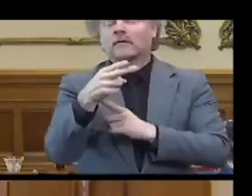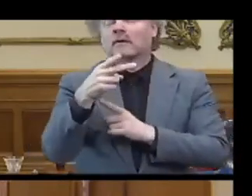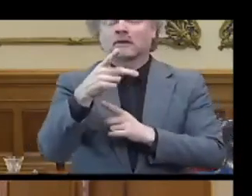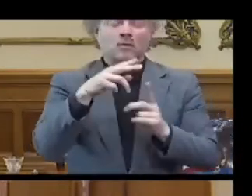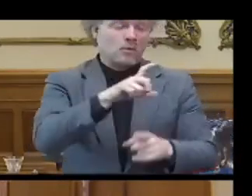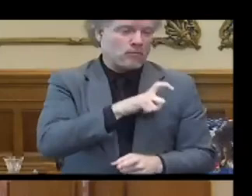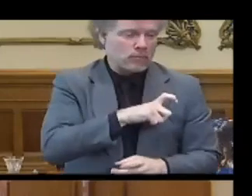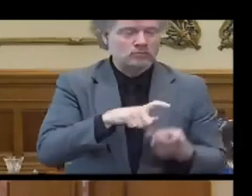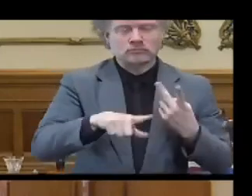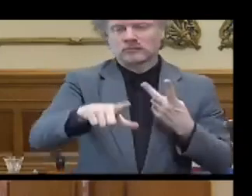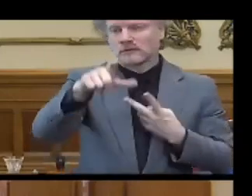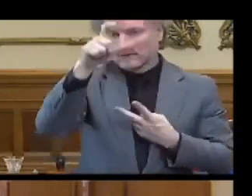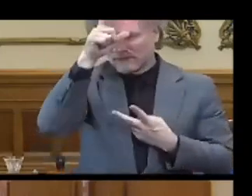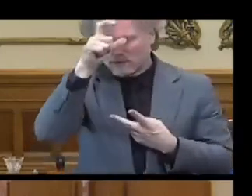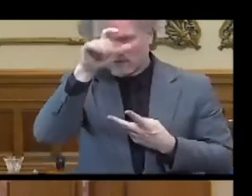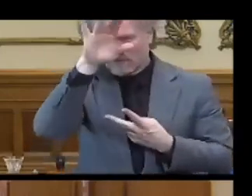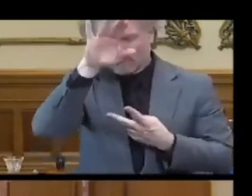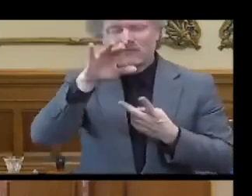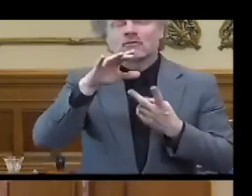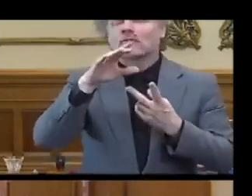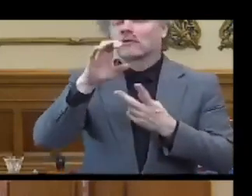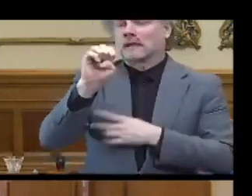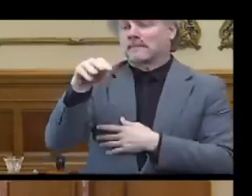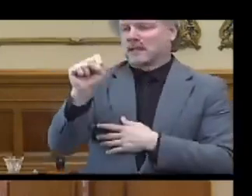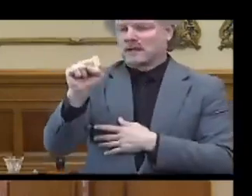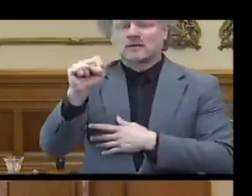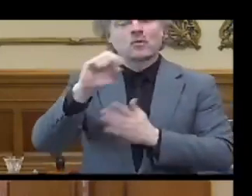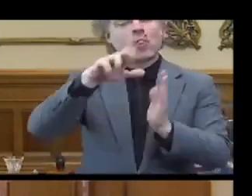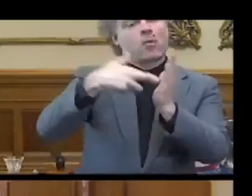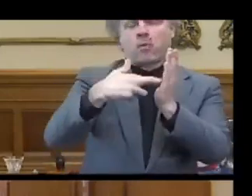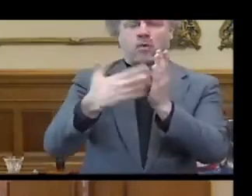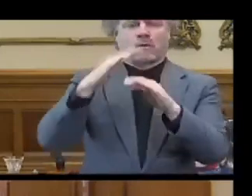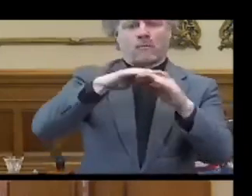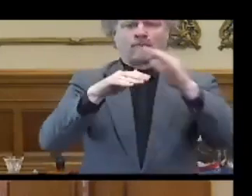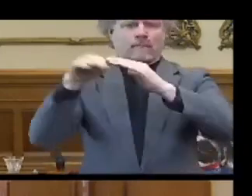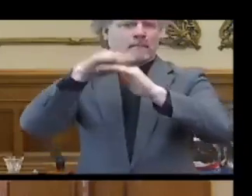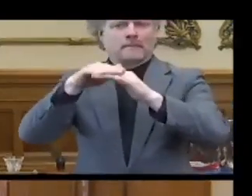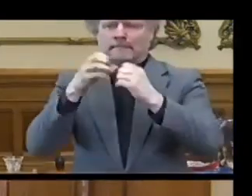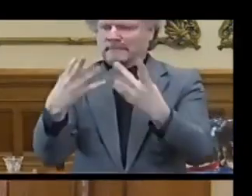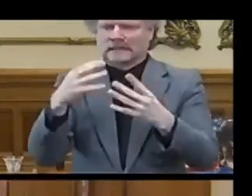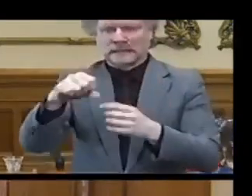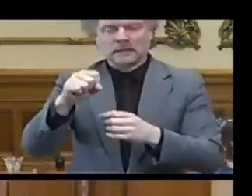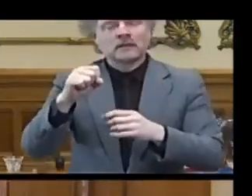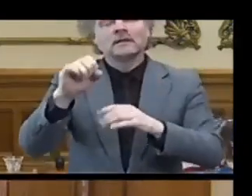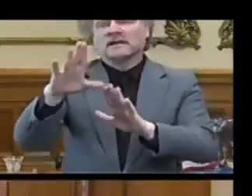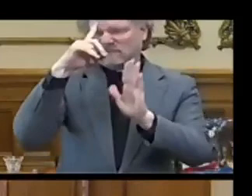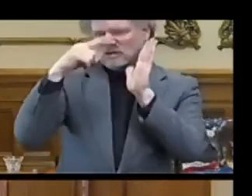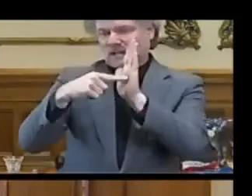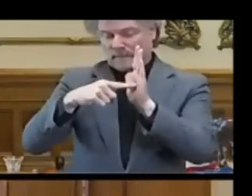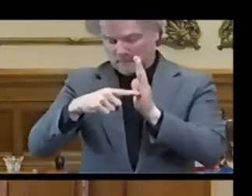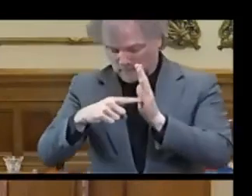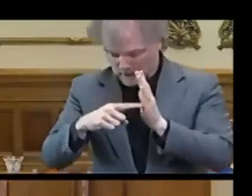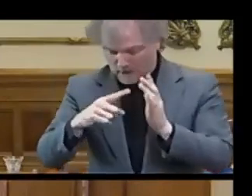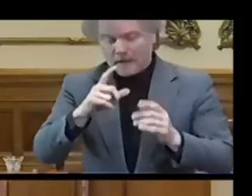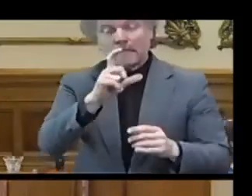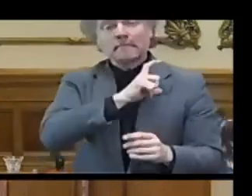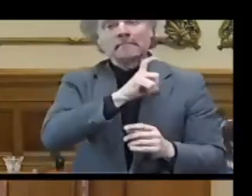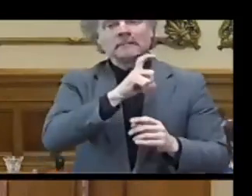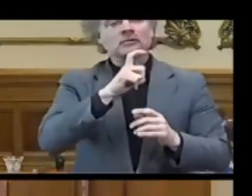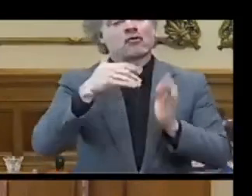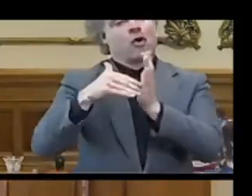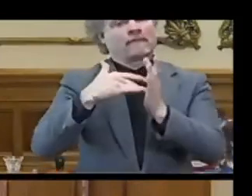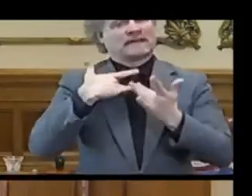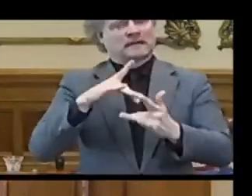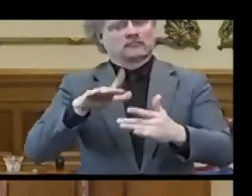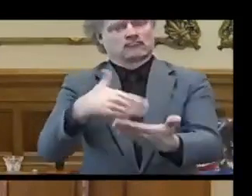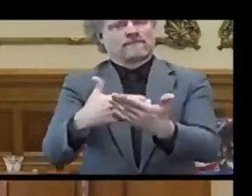enforcement, fire, EMS, those roles do overlap in many capacities. For example, our police officers are often the first